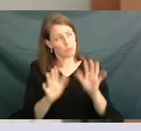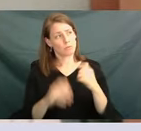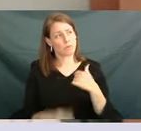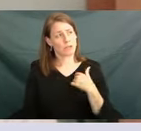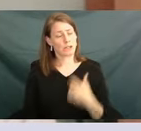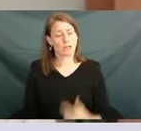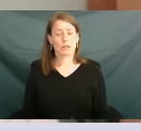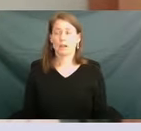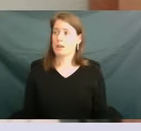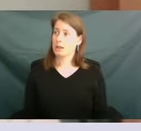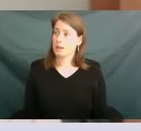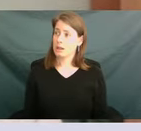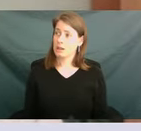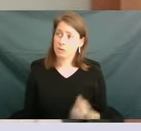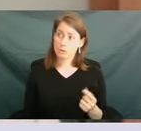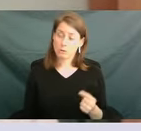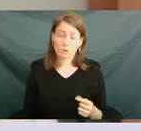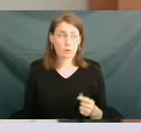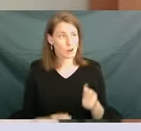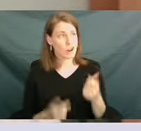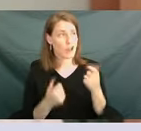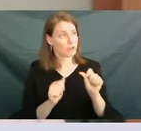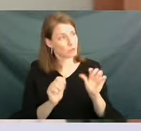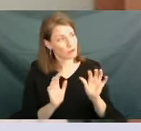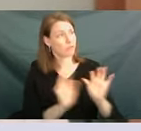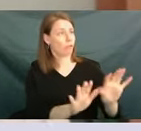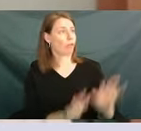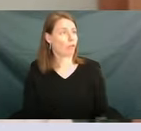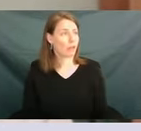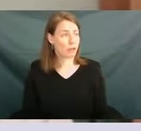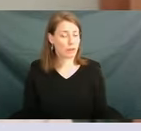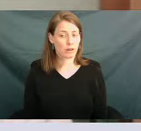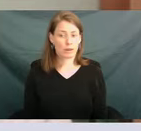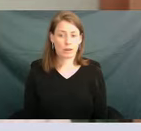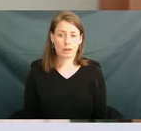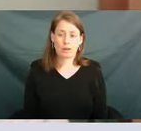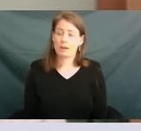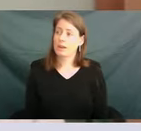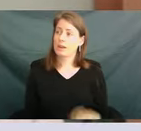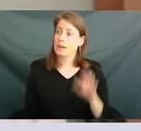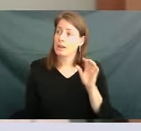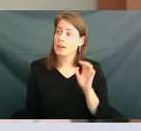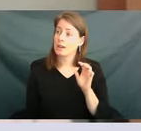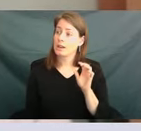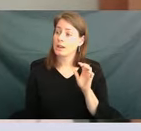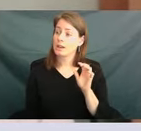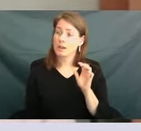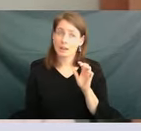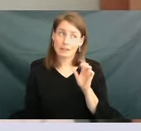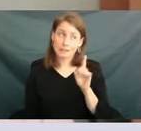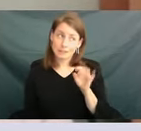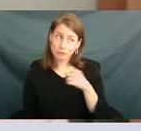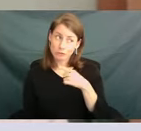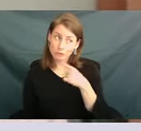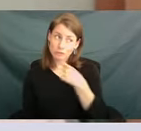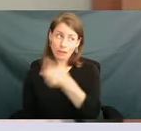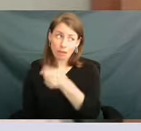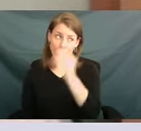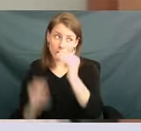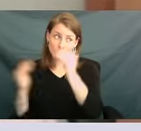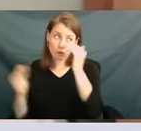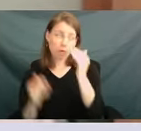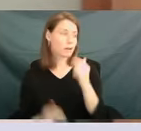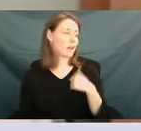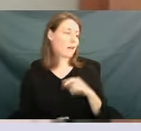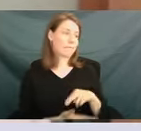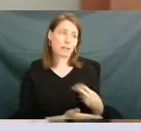adult? I was on the ground. I couldn't get up. You couldn't get up. Did someone see it? Did an adult Yeah. see it, a teacher? Yeah. And what